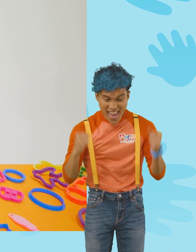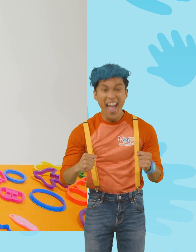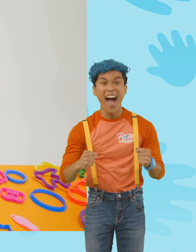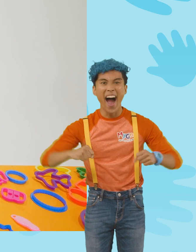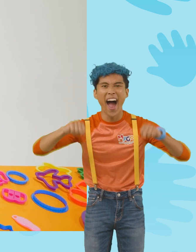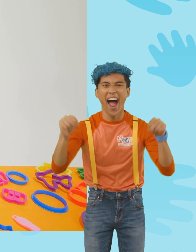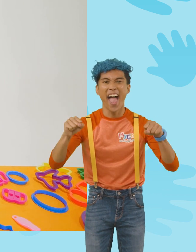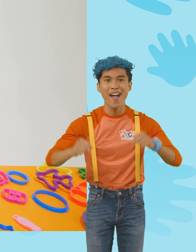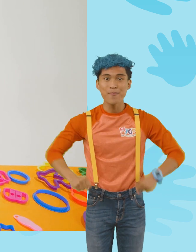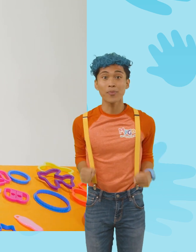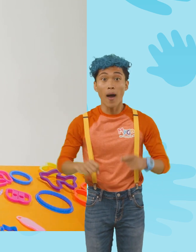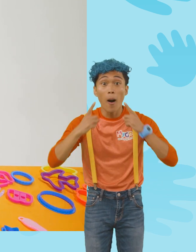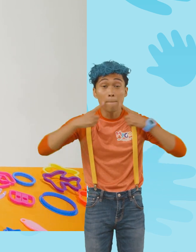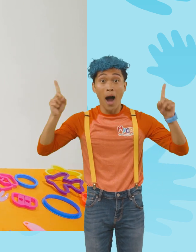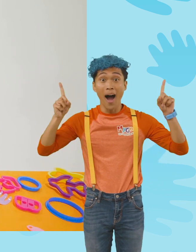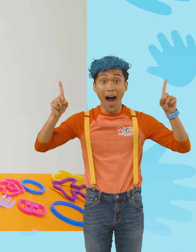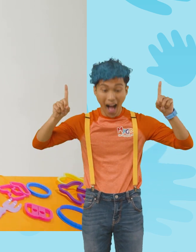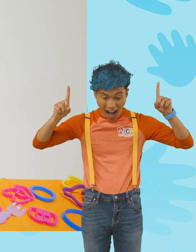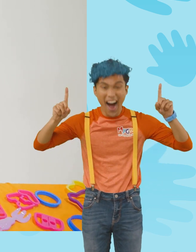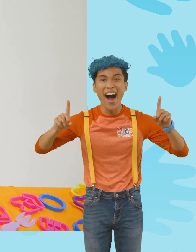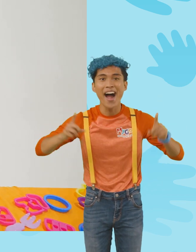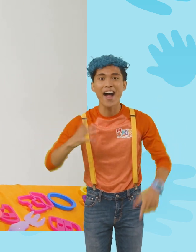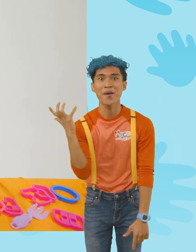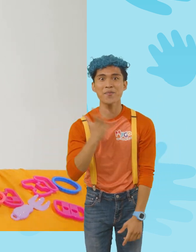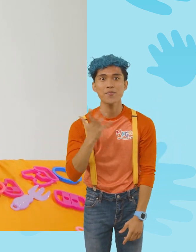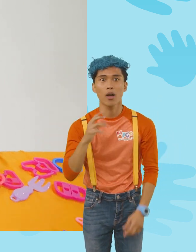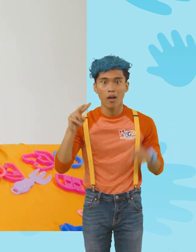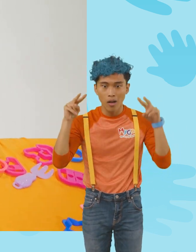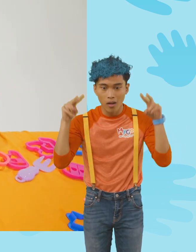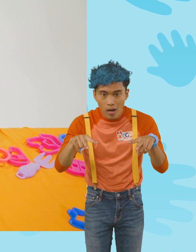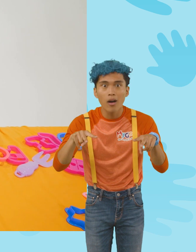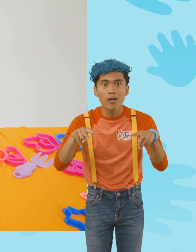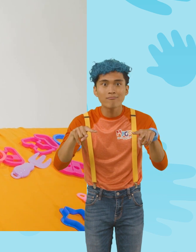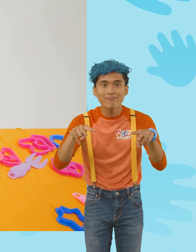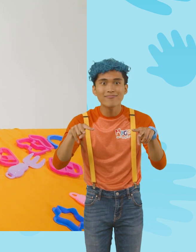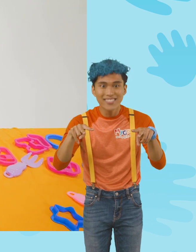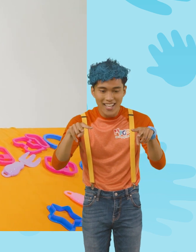Whoa, yeah, we did it. Whoa, check it out.